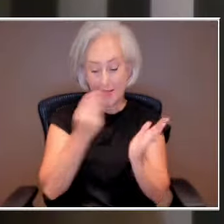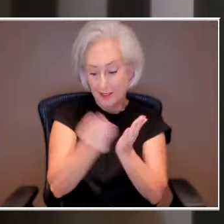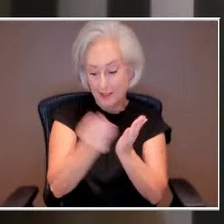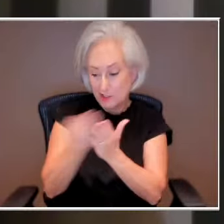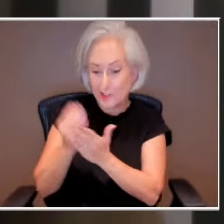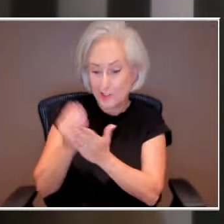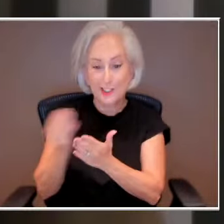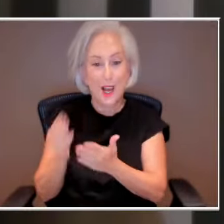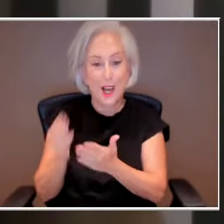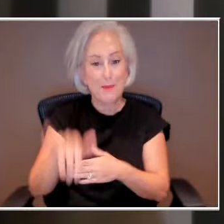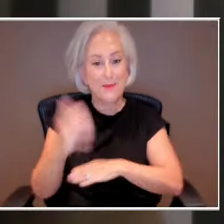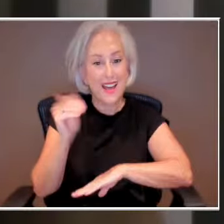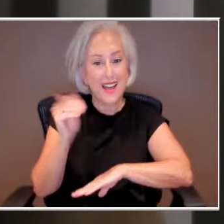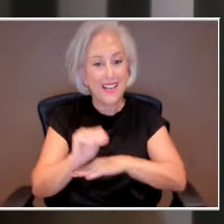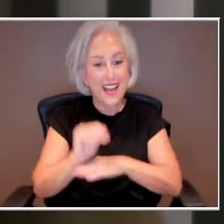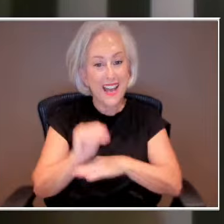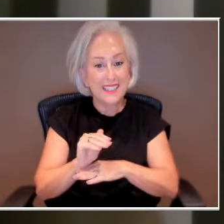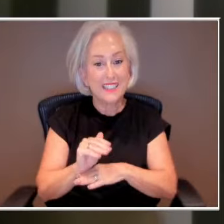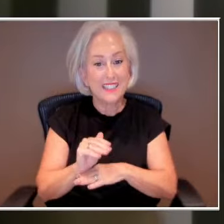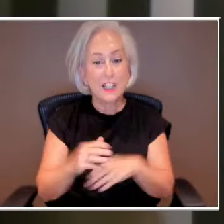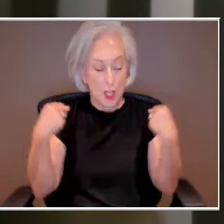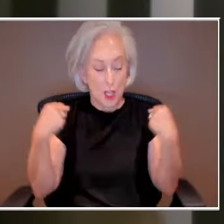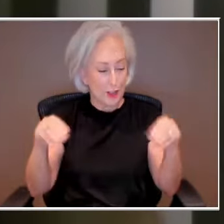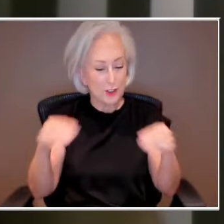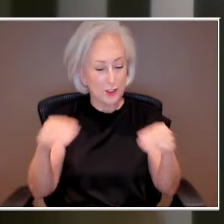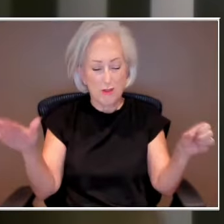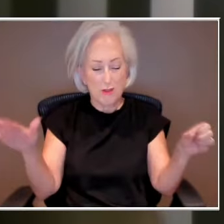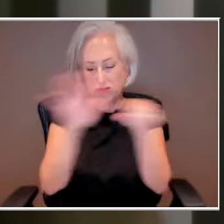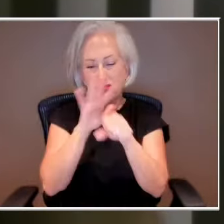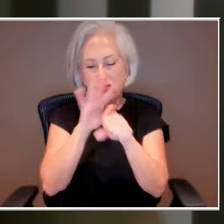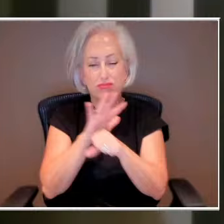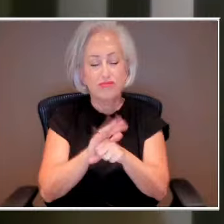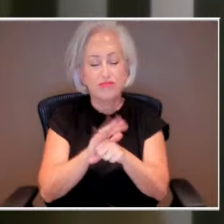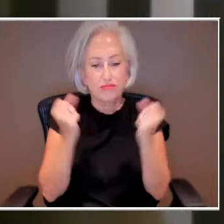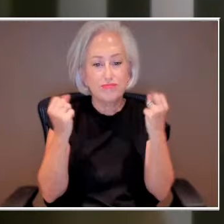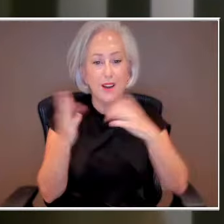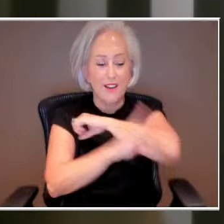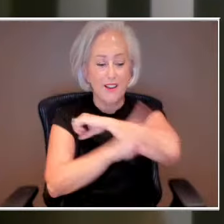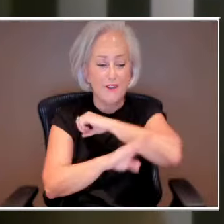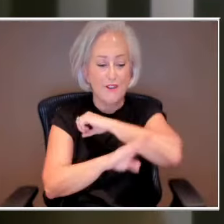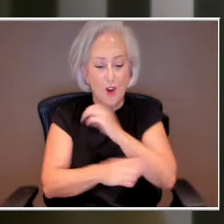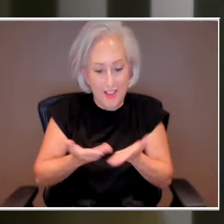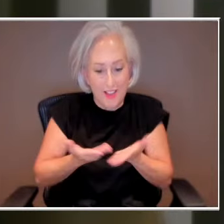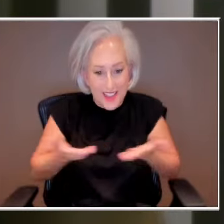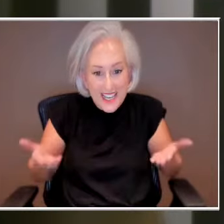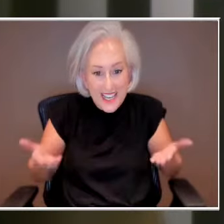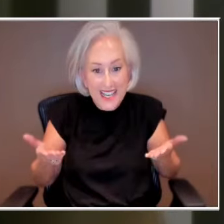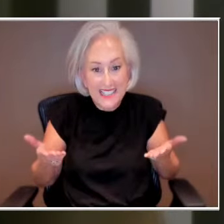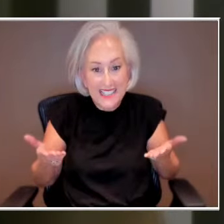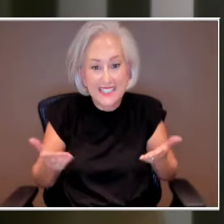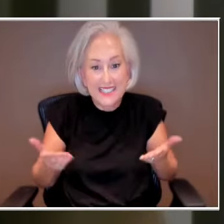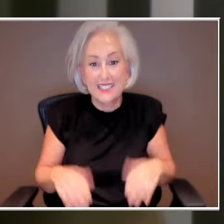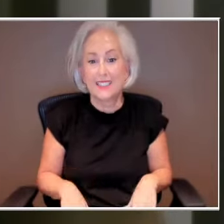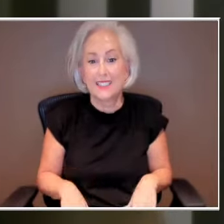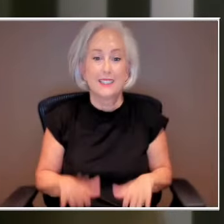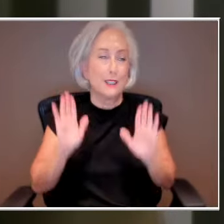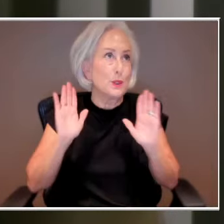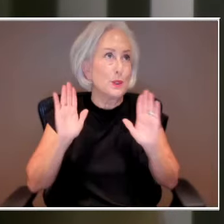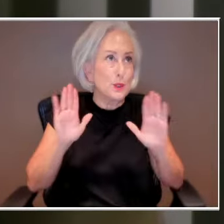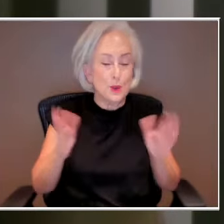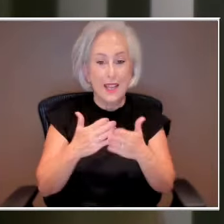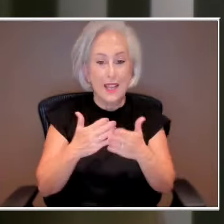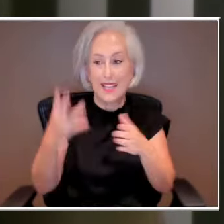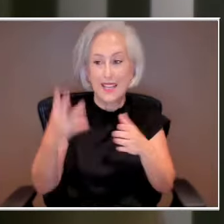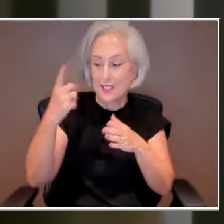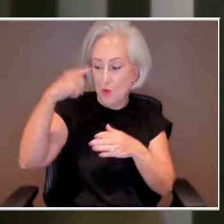have the store just packed with tons of new fall merchandise, so much great outerwear coming in for once it starts to get